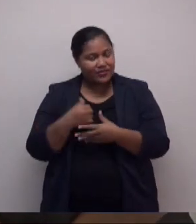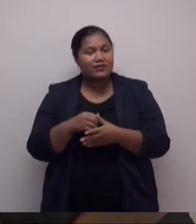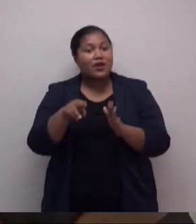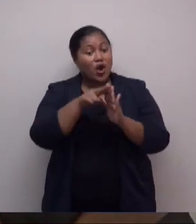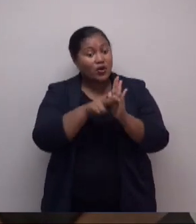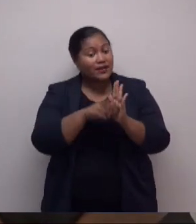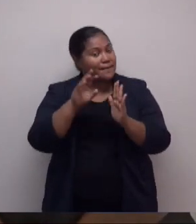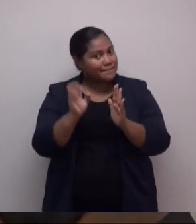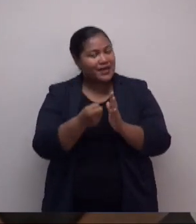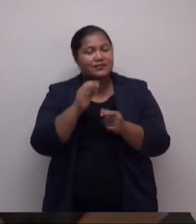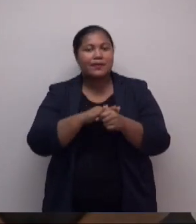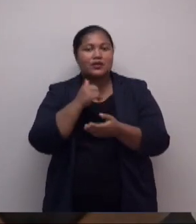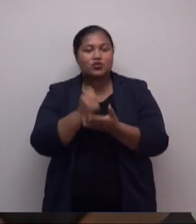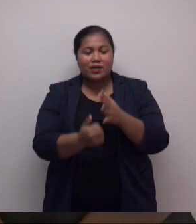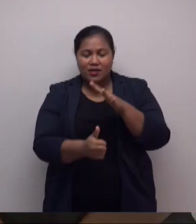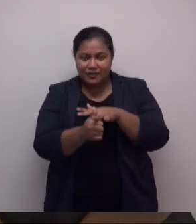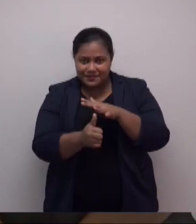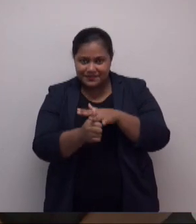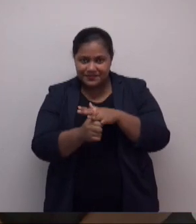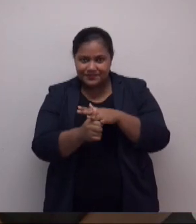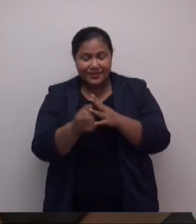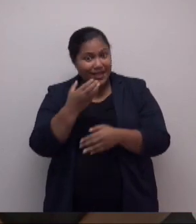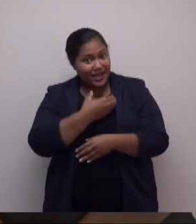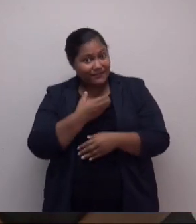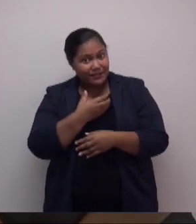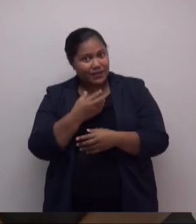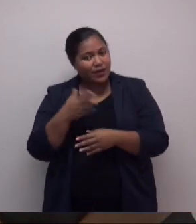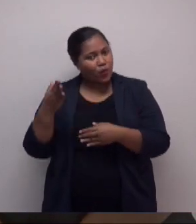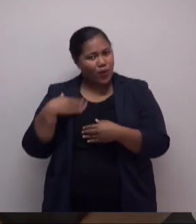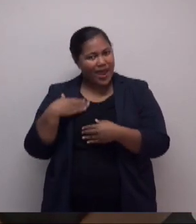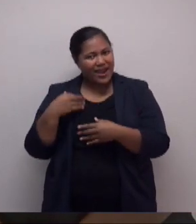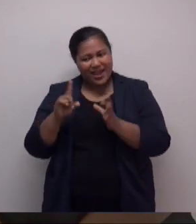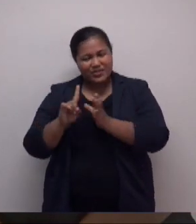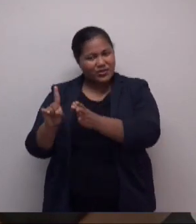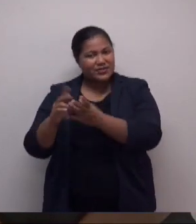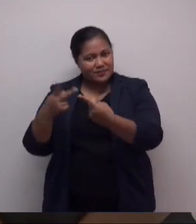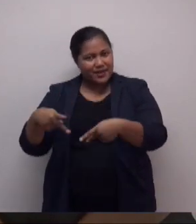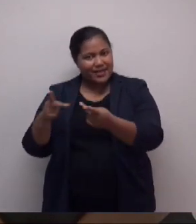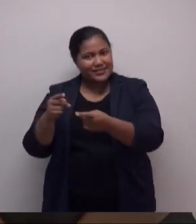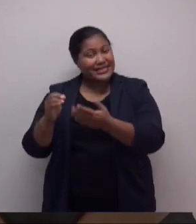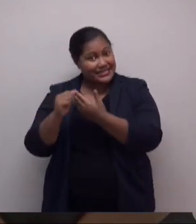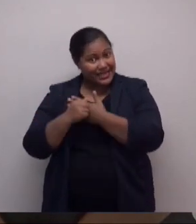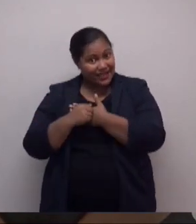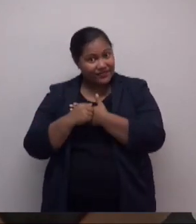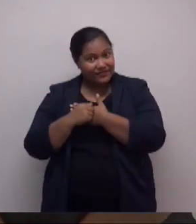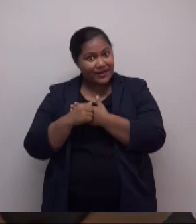must guarantee access to comfortable, well-supplied isolation facilities and medical care such as